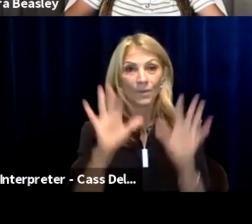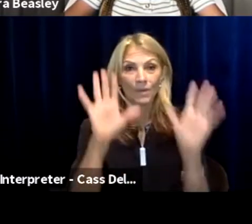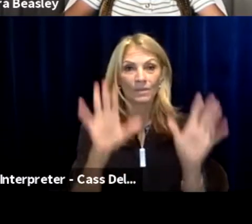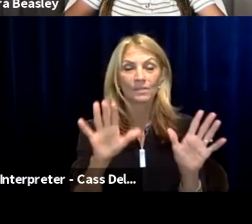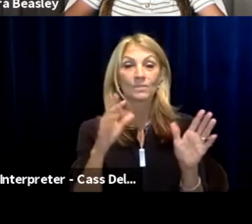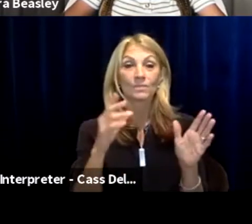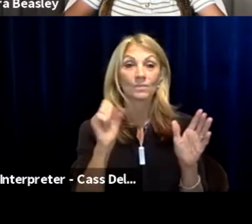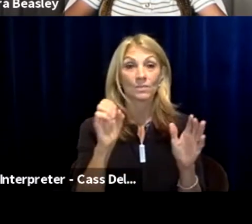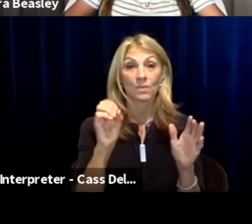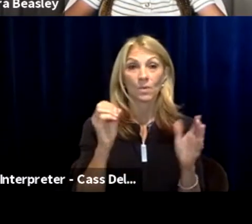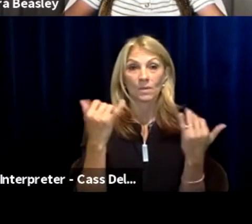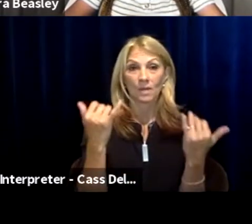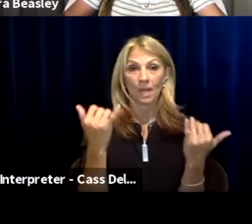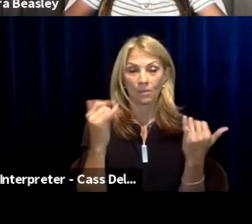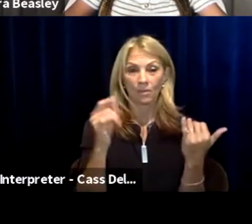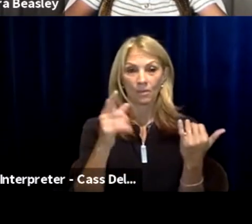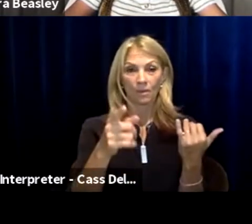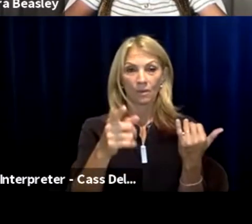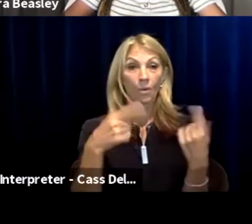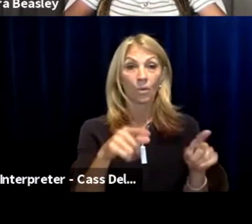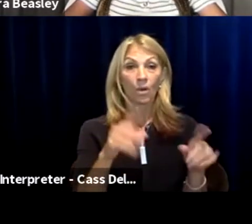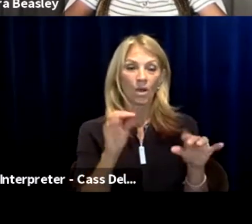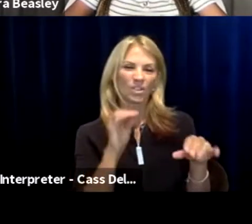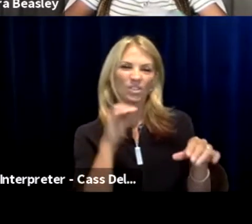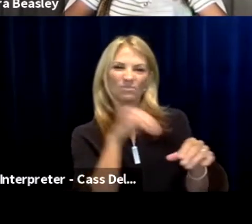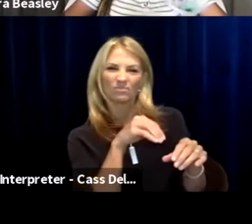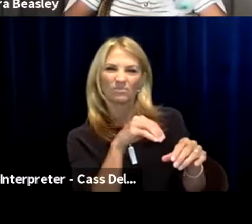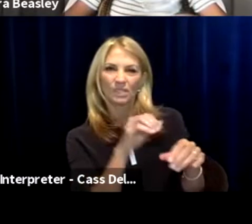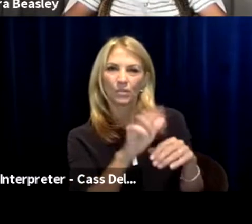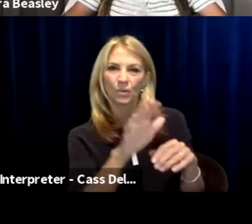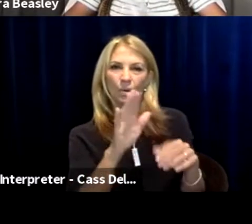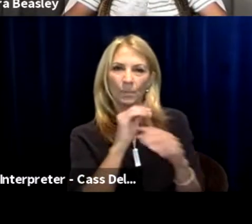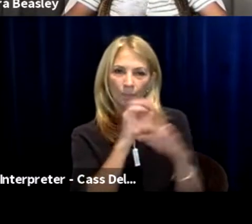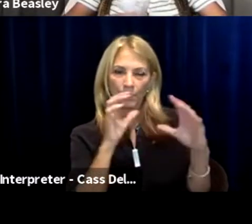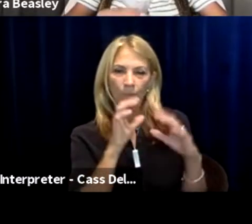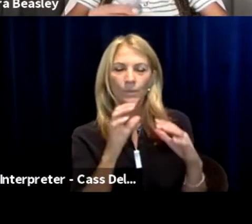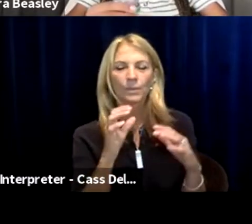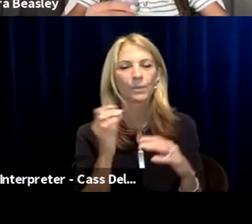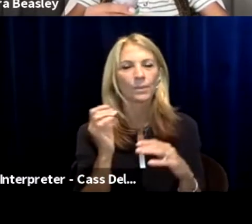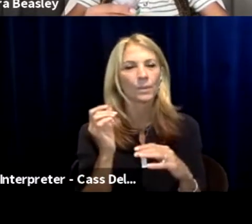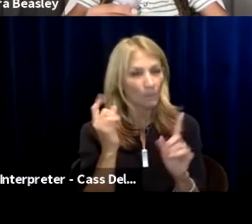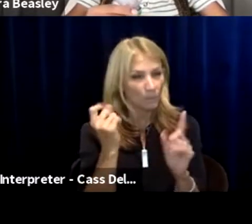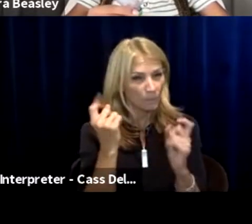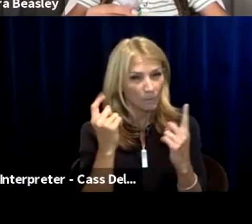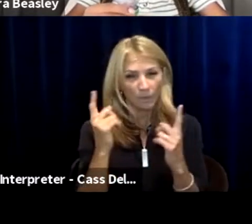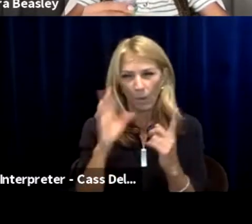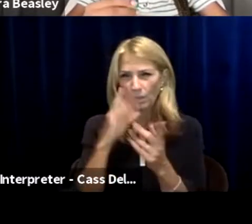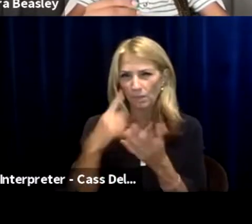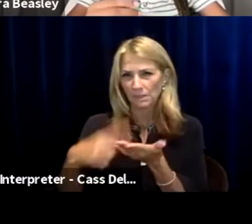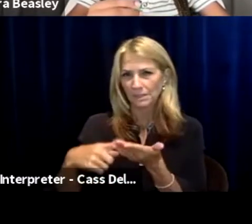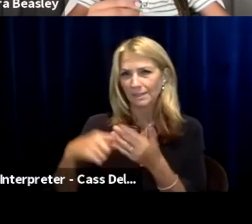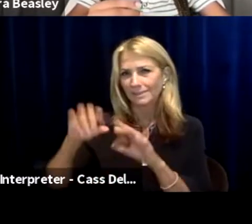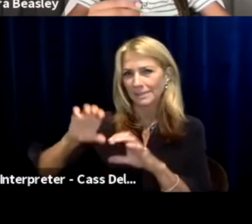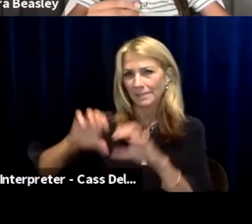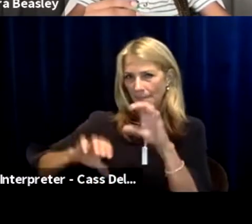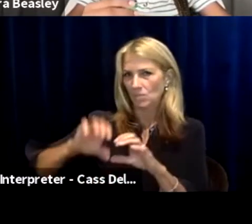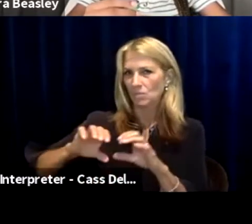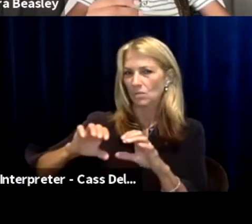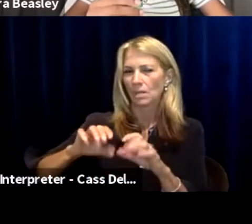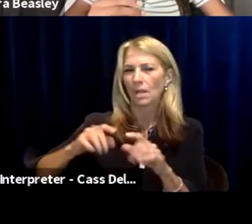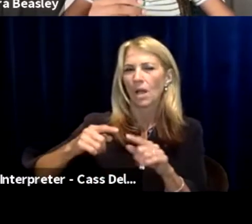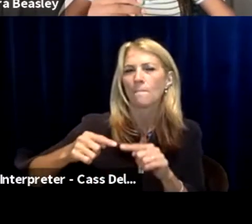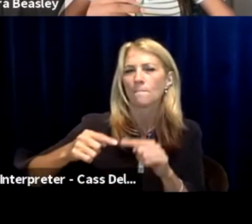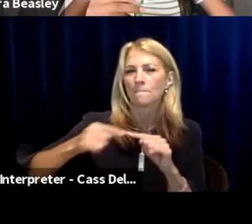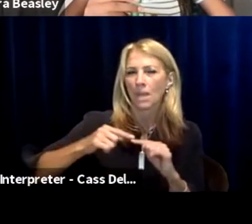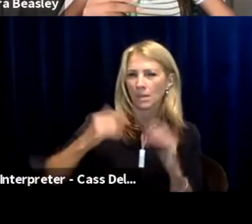balloon, because we're going to talk about a little bit of chemistry today, I'm going to start it from the beginning. So some of you may